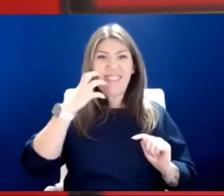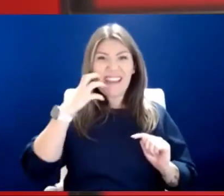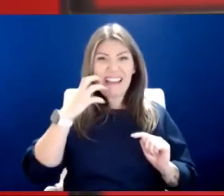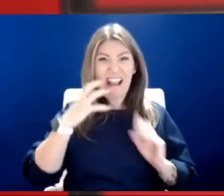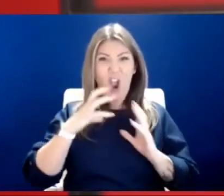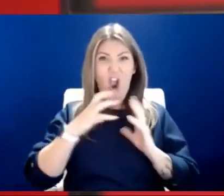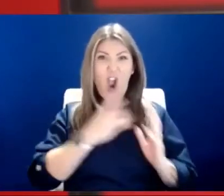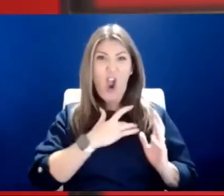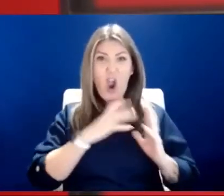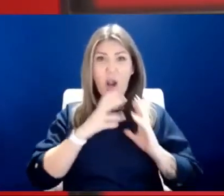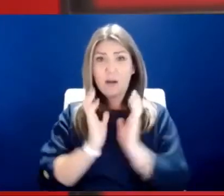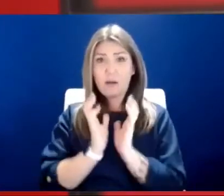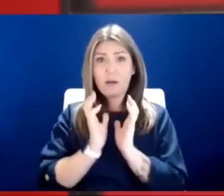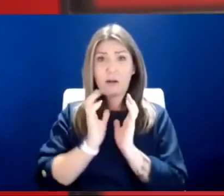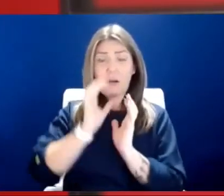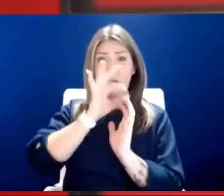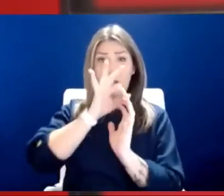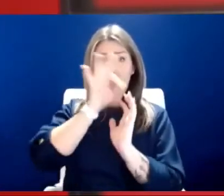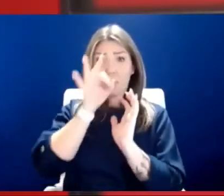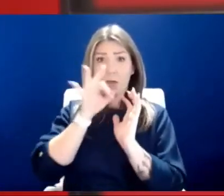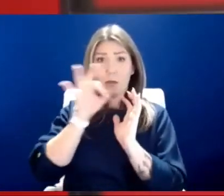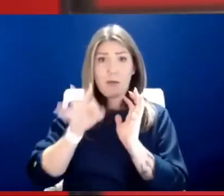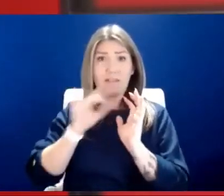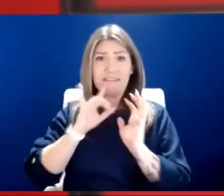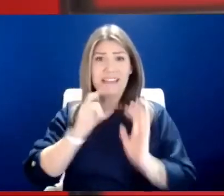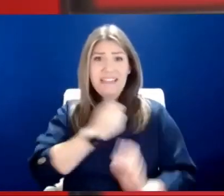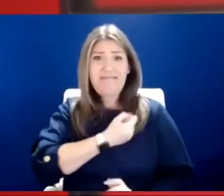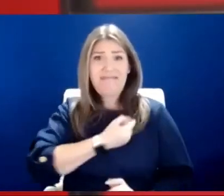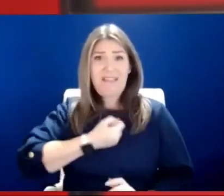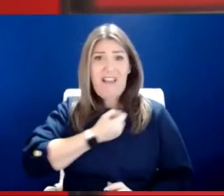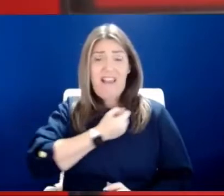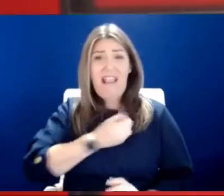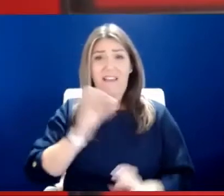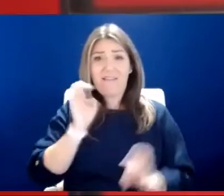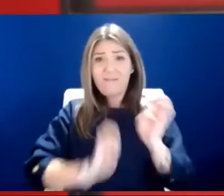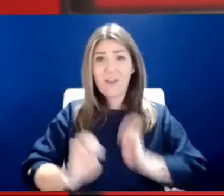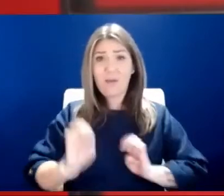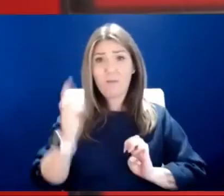scanned or evaluated for amyloidosis. And